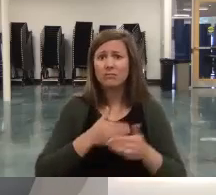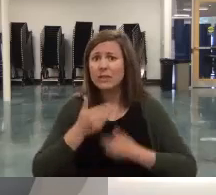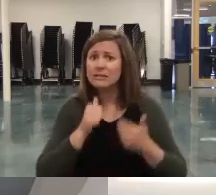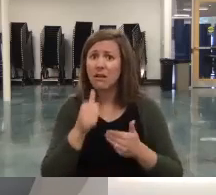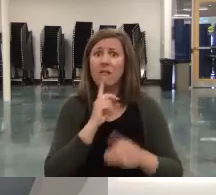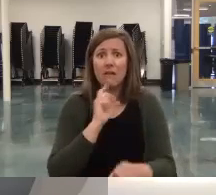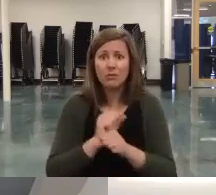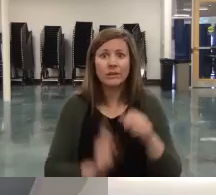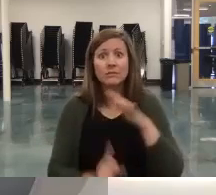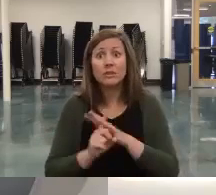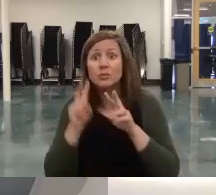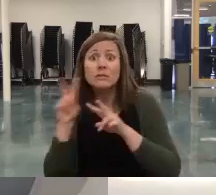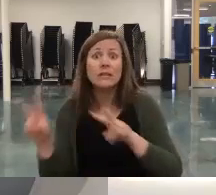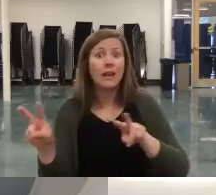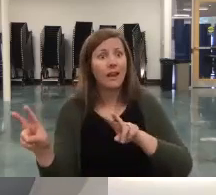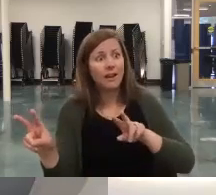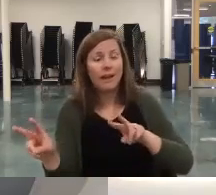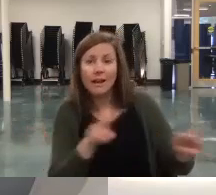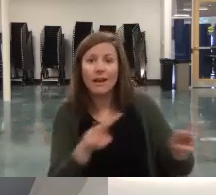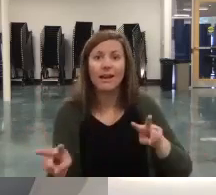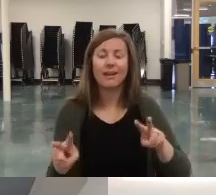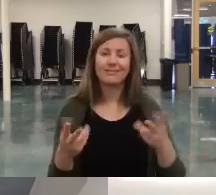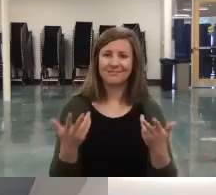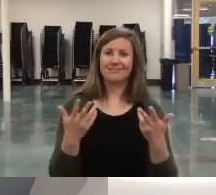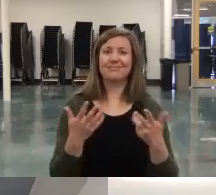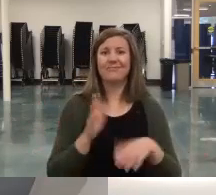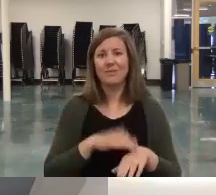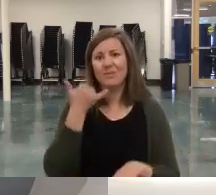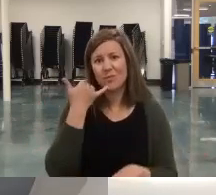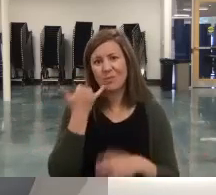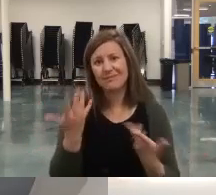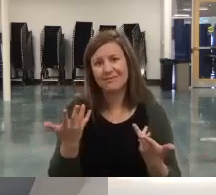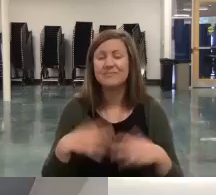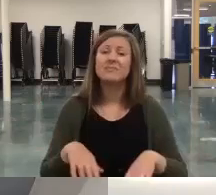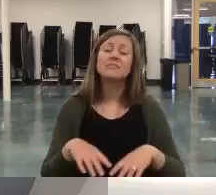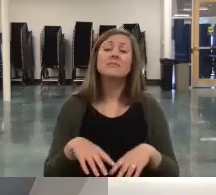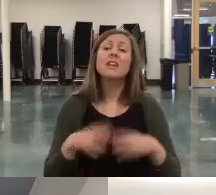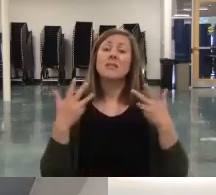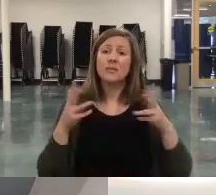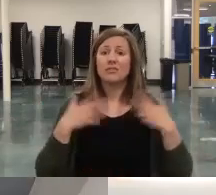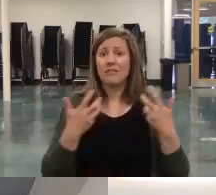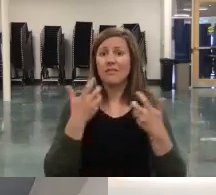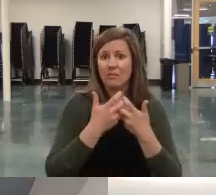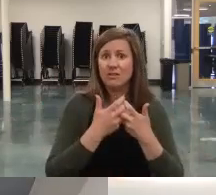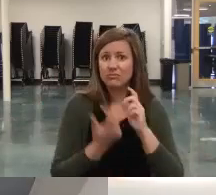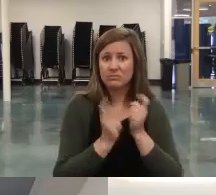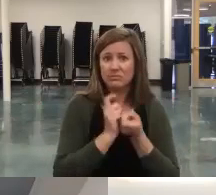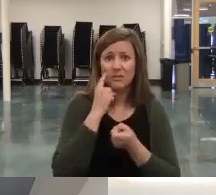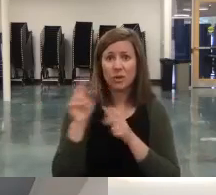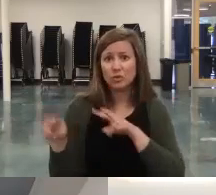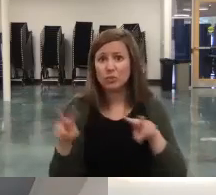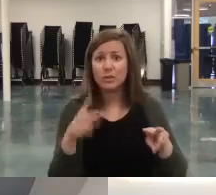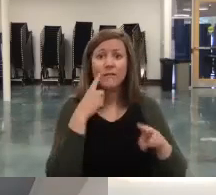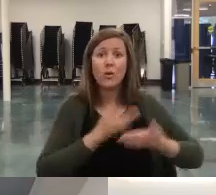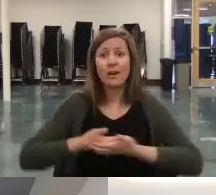be in a building that your child's going to be in. But we do have accommodations for tours if you're looking for infant